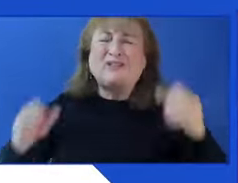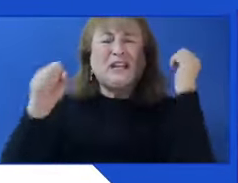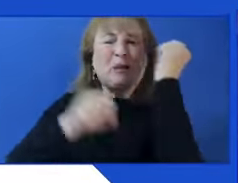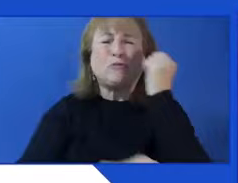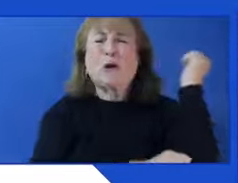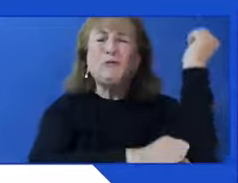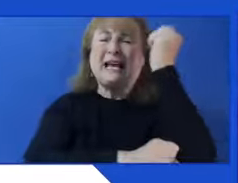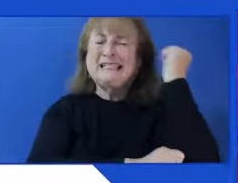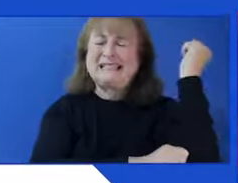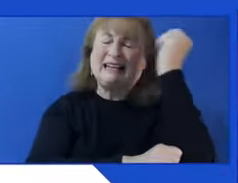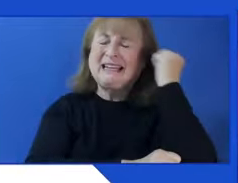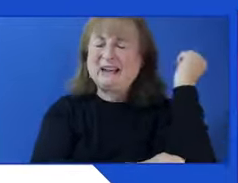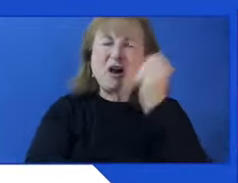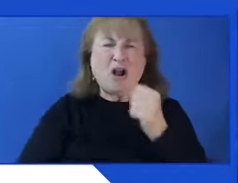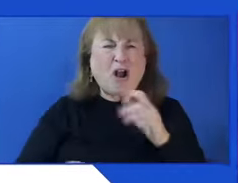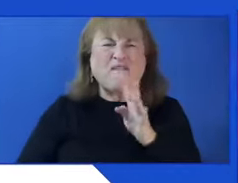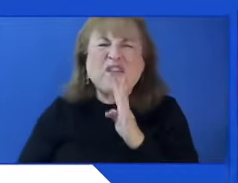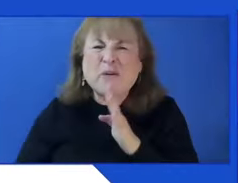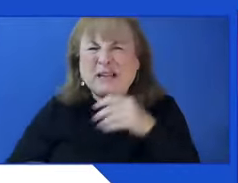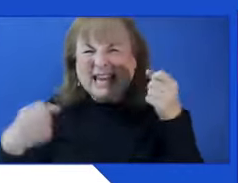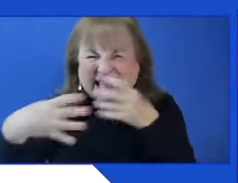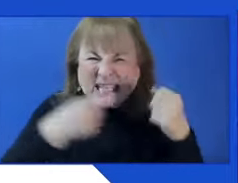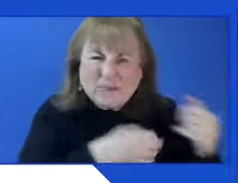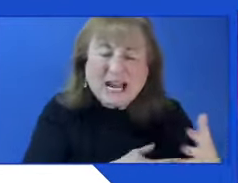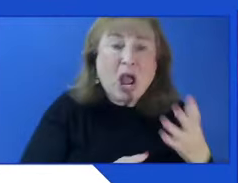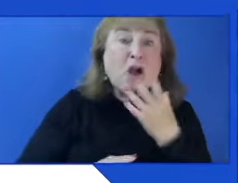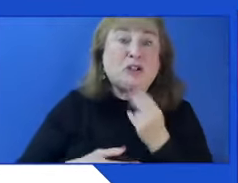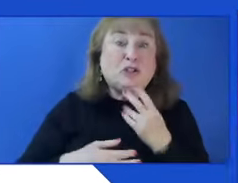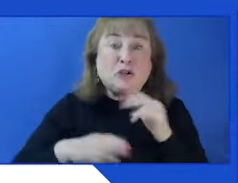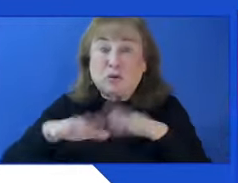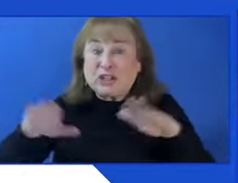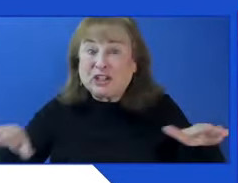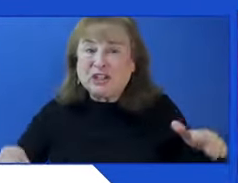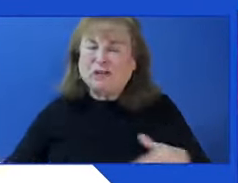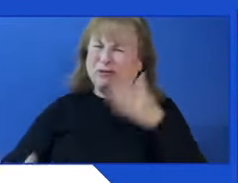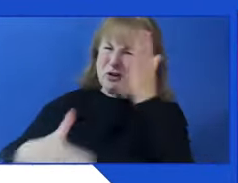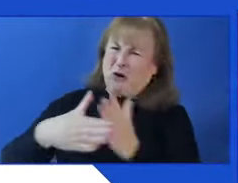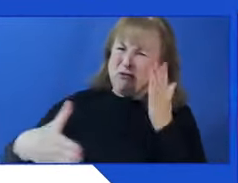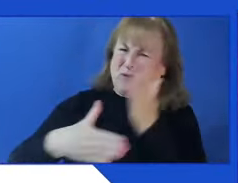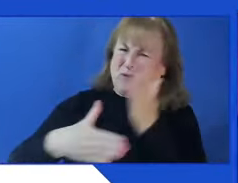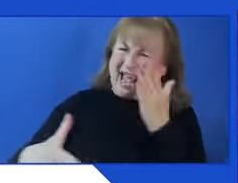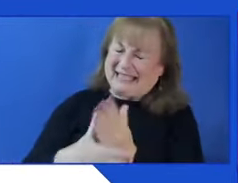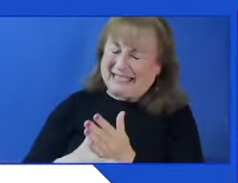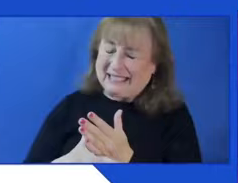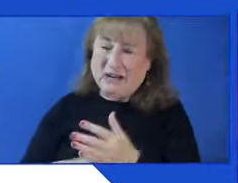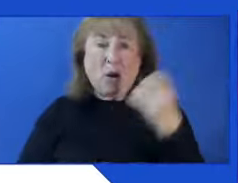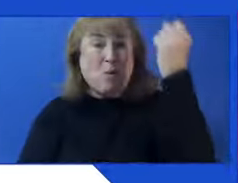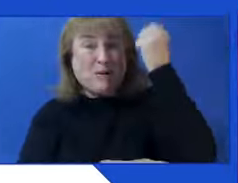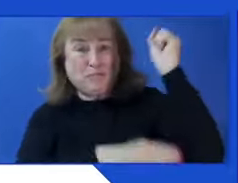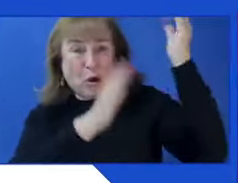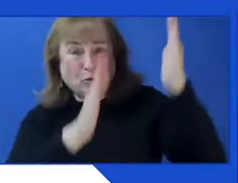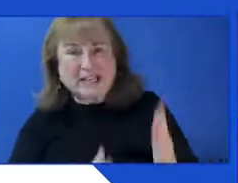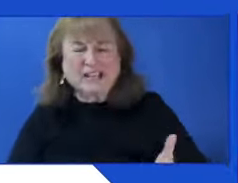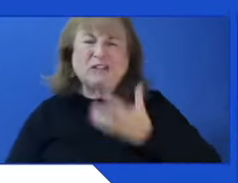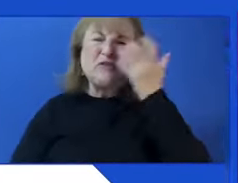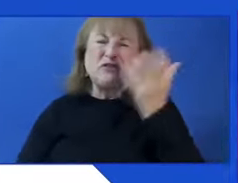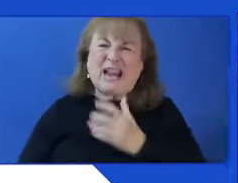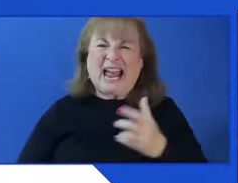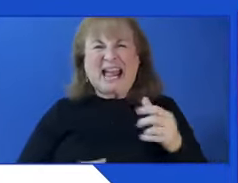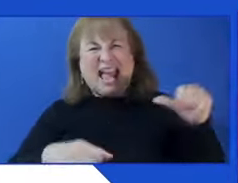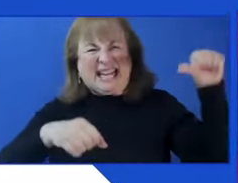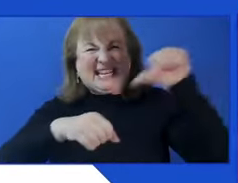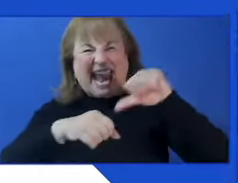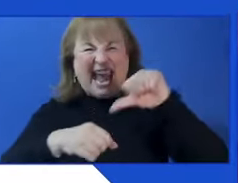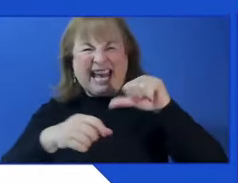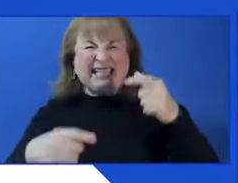or verbally intimidated, when Jewish children are harassed, when protesters chant "Gas the